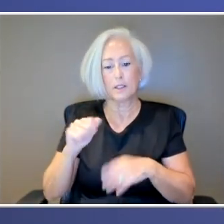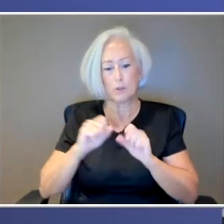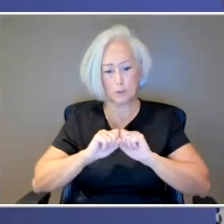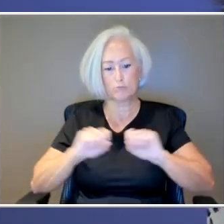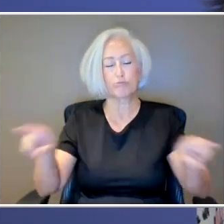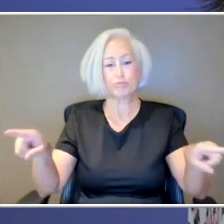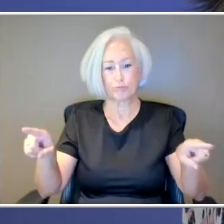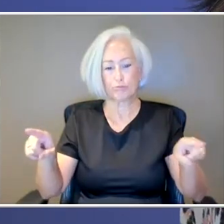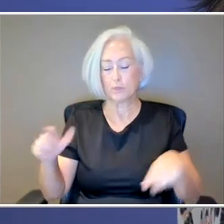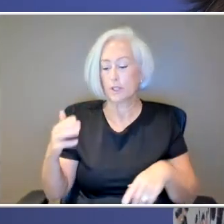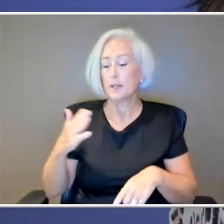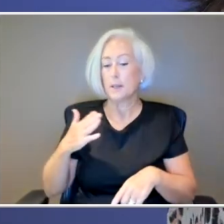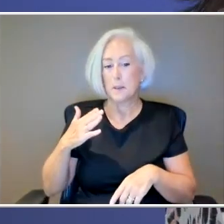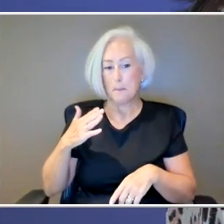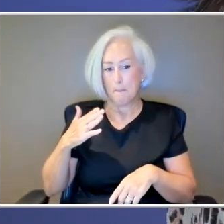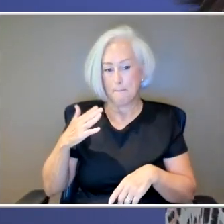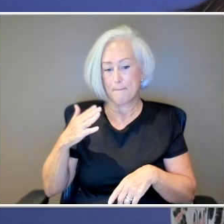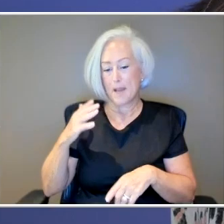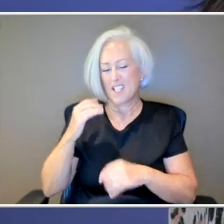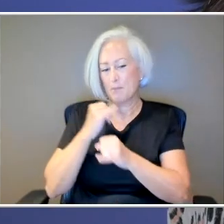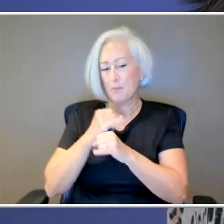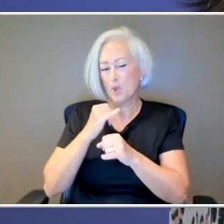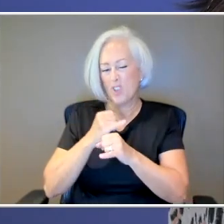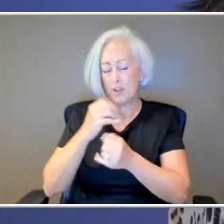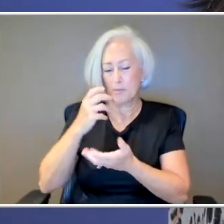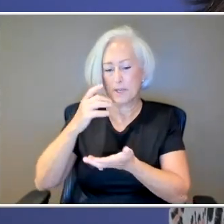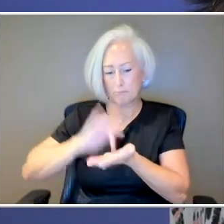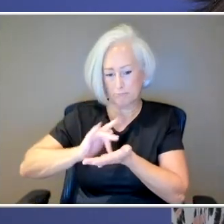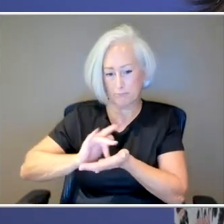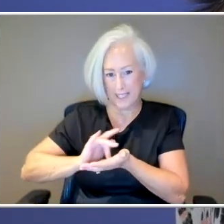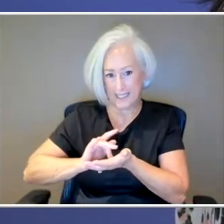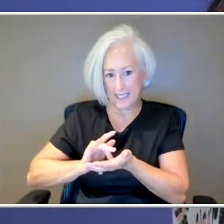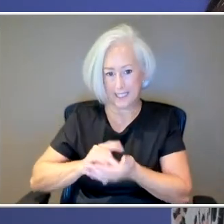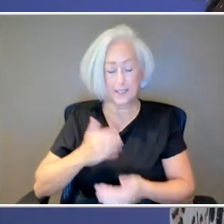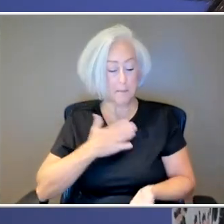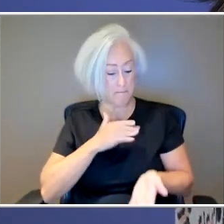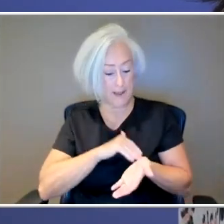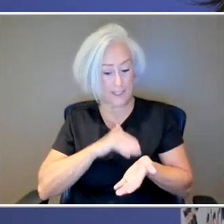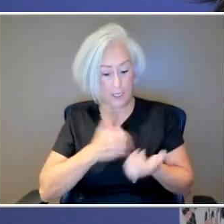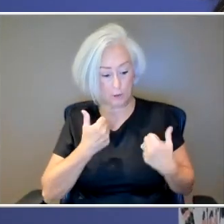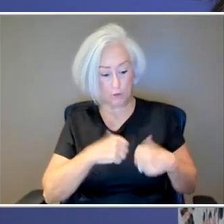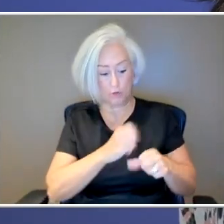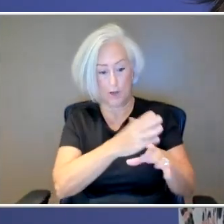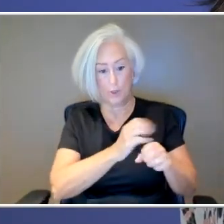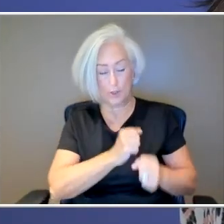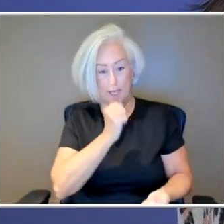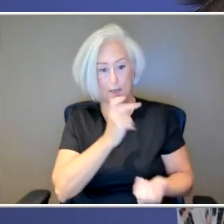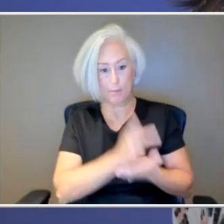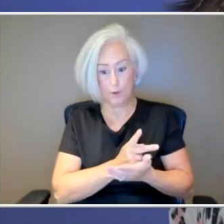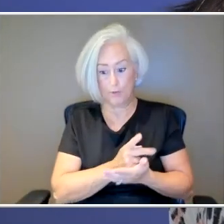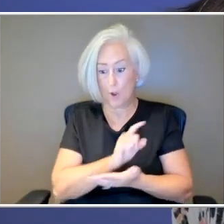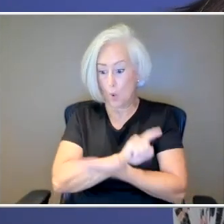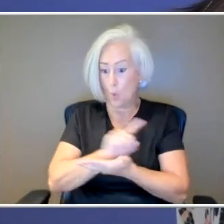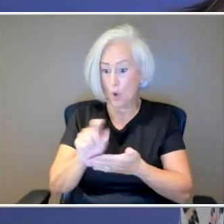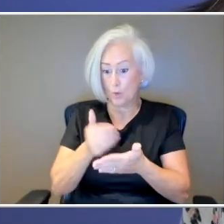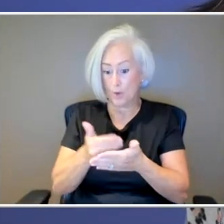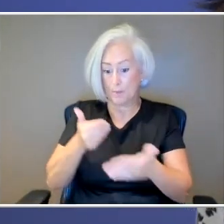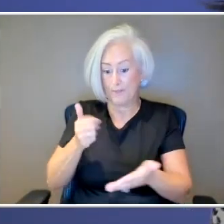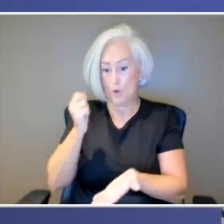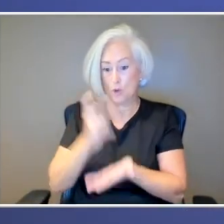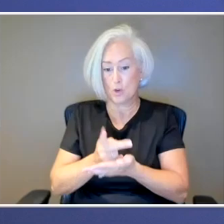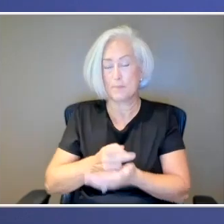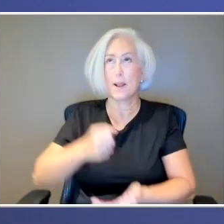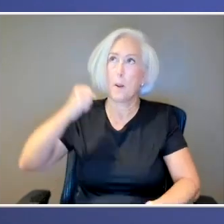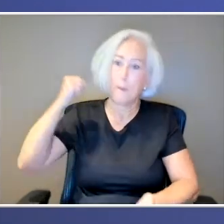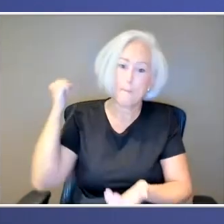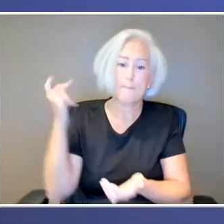oncologist, had been working on that drug, like trying to get it approved, and literally the week before I started treatment, it was approved, and he was so happy. He's like, well,